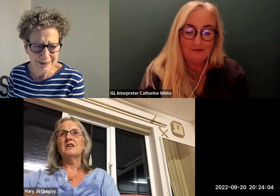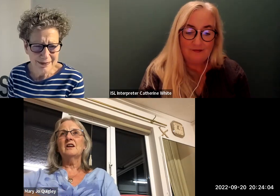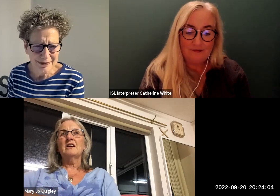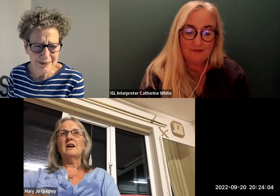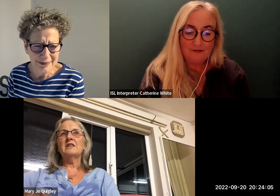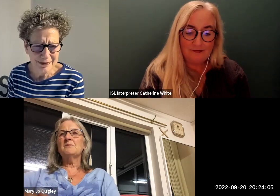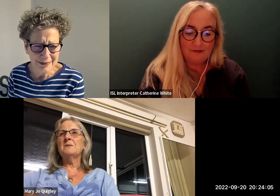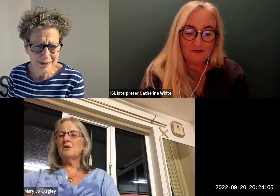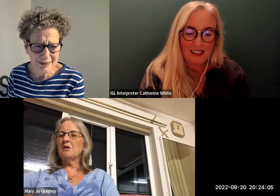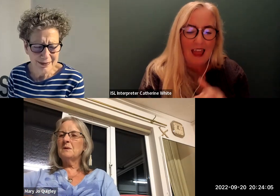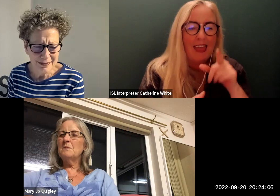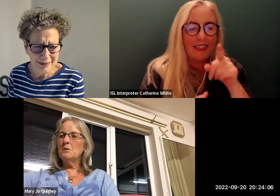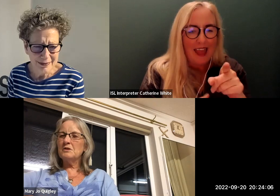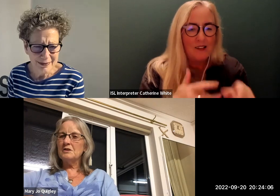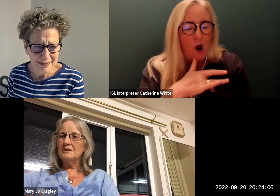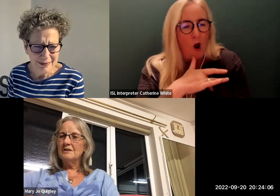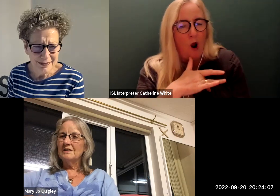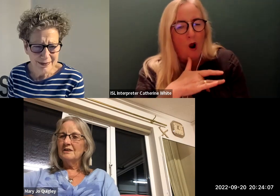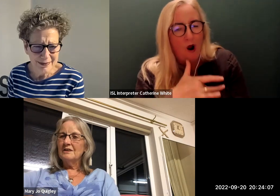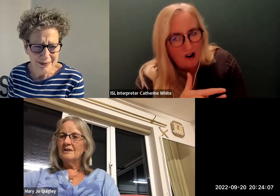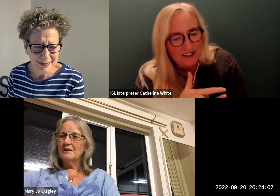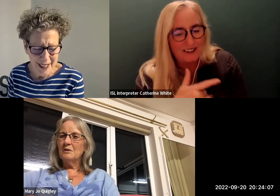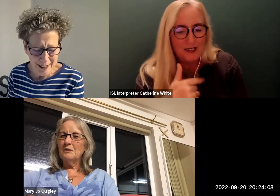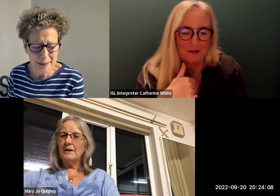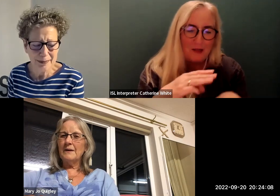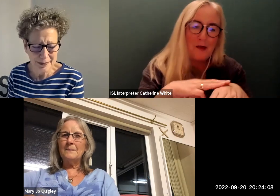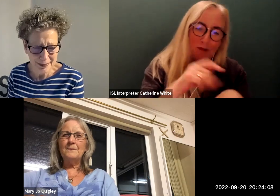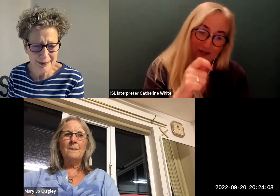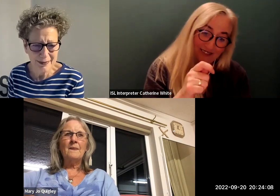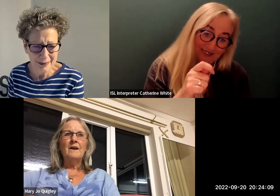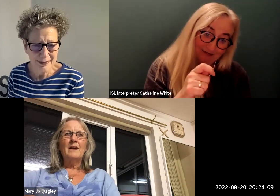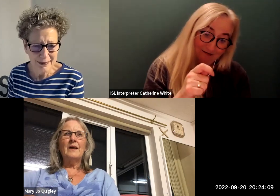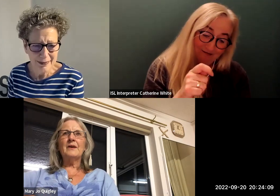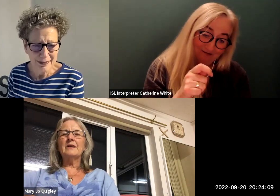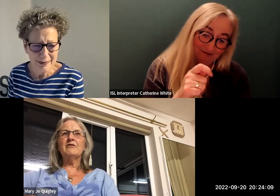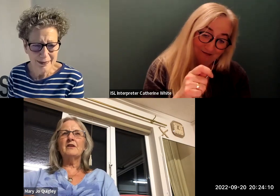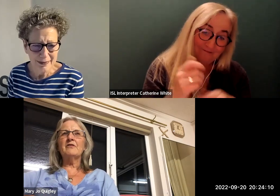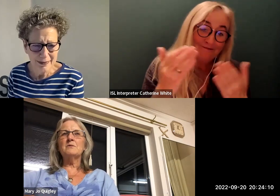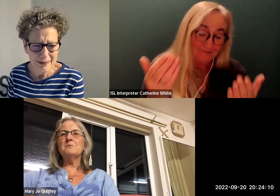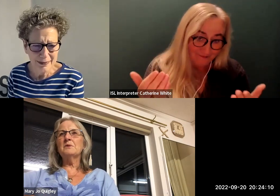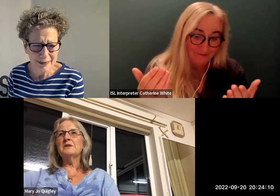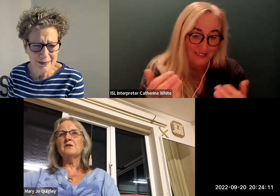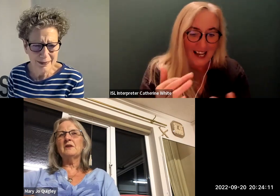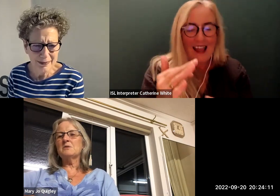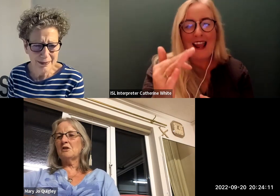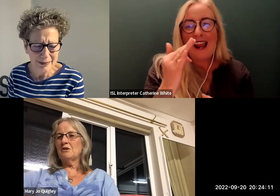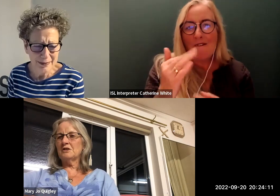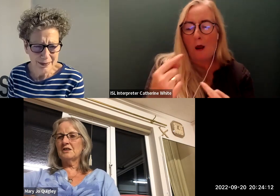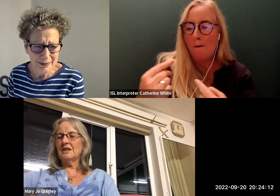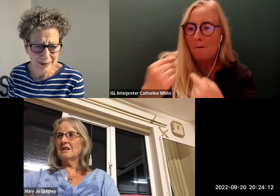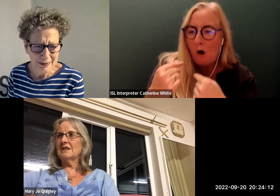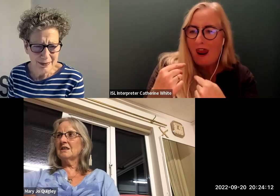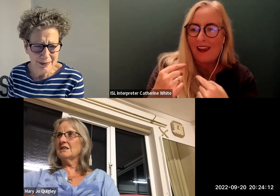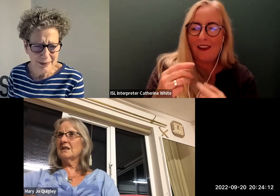what kind of maybe hurt me most, you know. and that if I was bullied or if I was